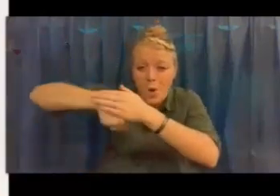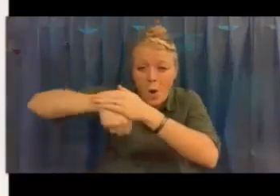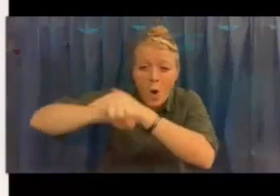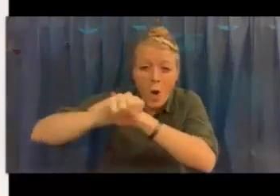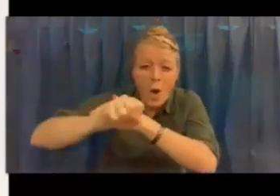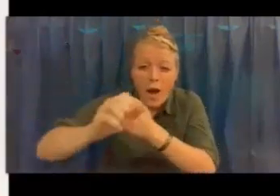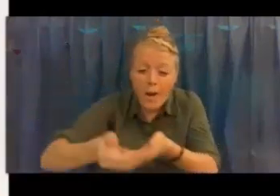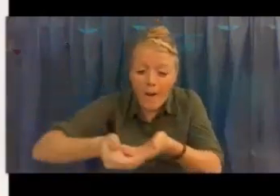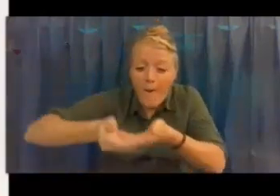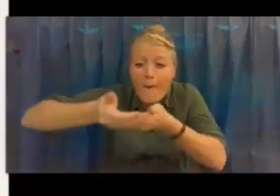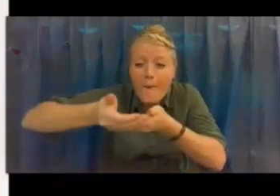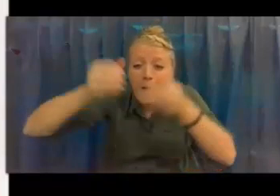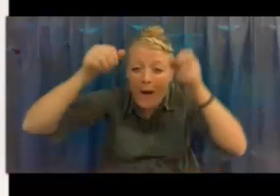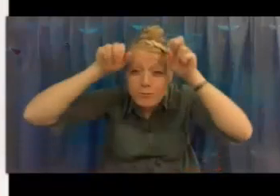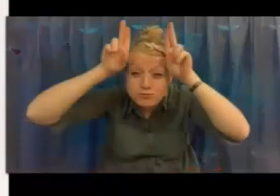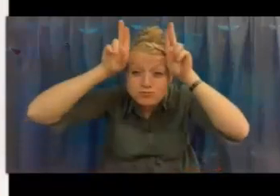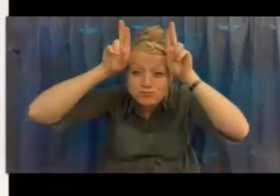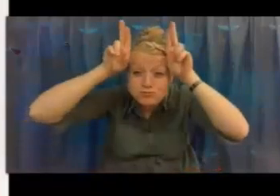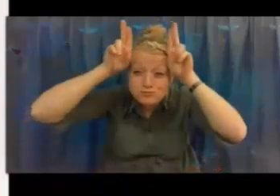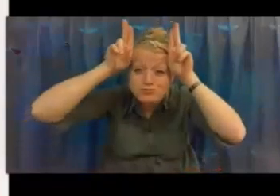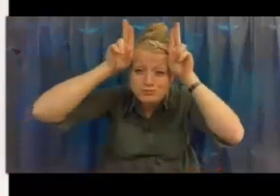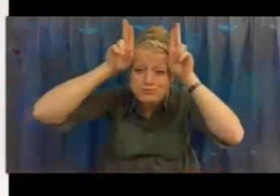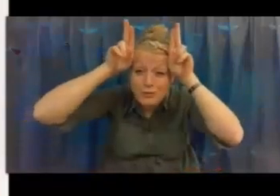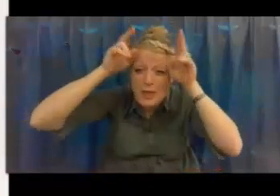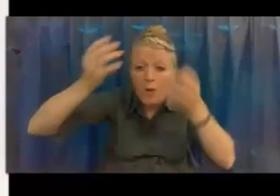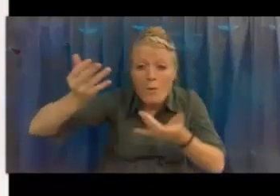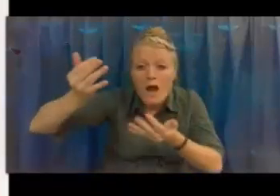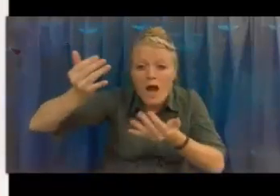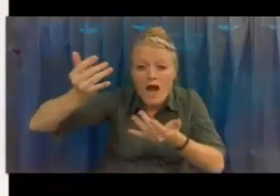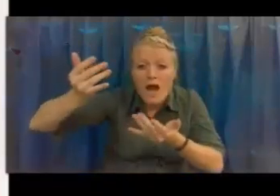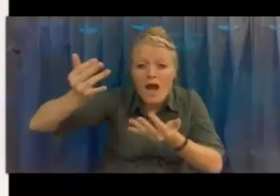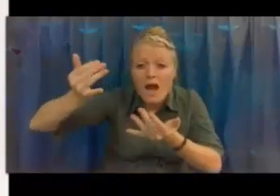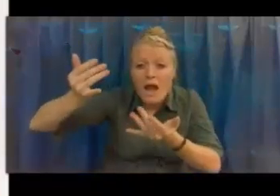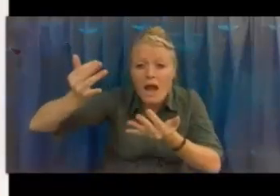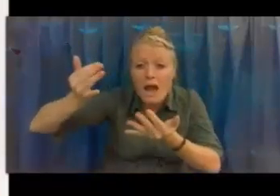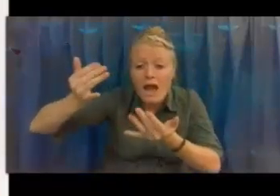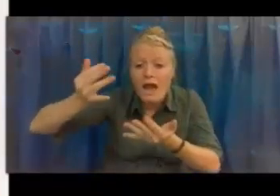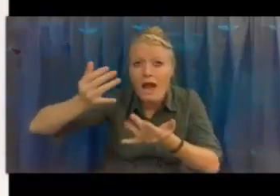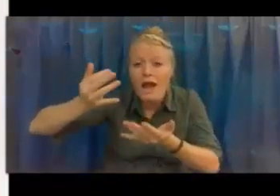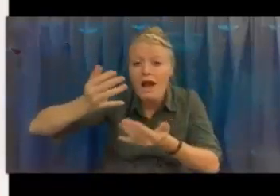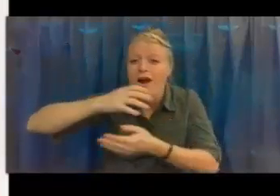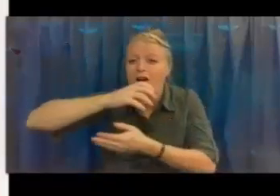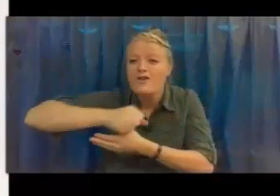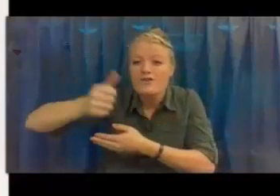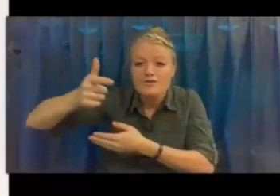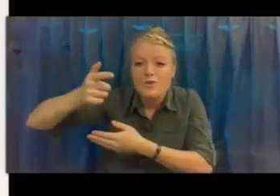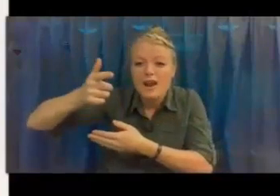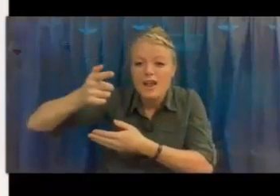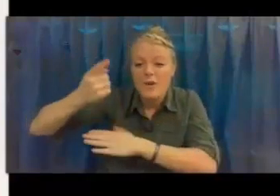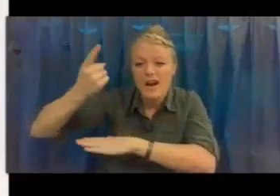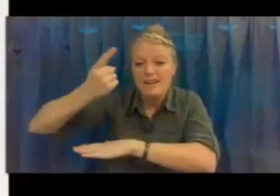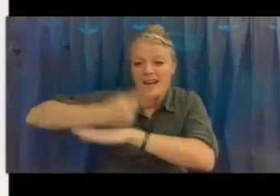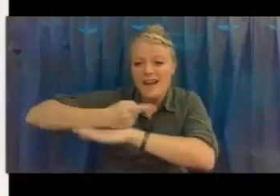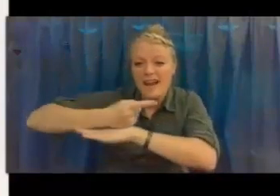This kitten, when it was born, the ears stuck straight up, and then they